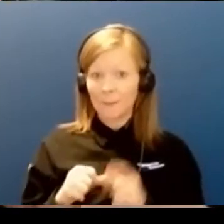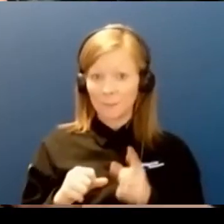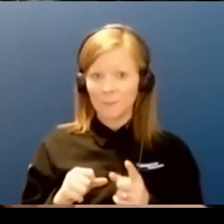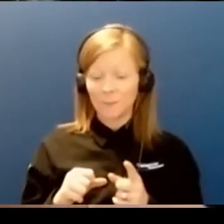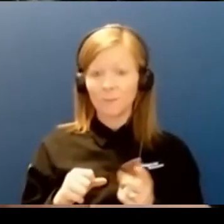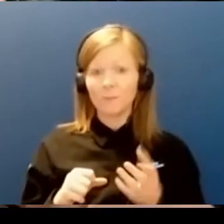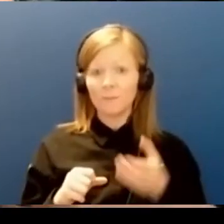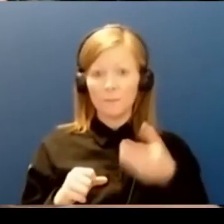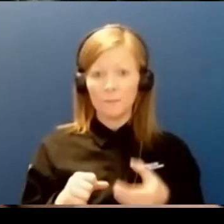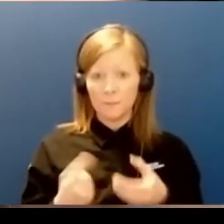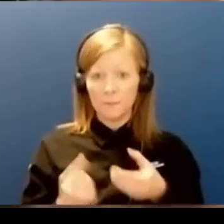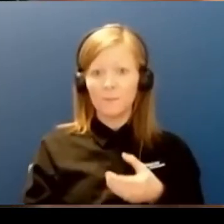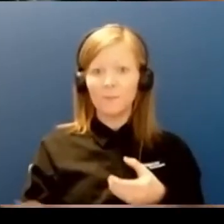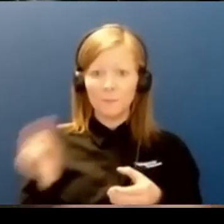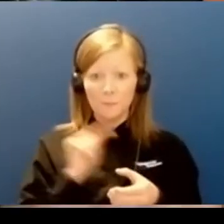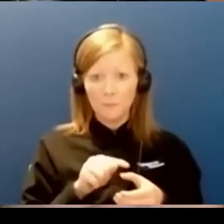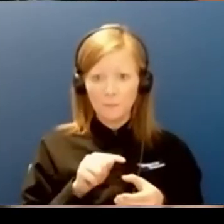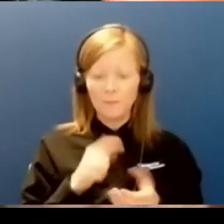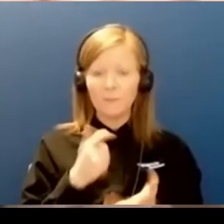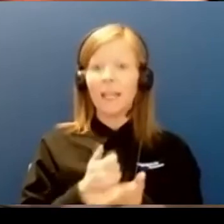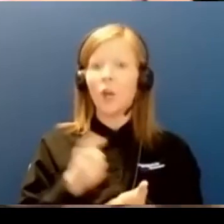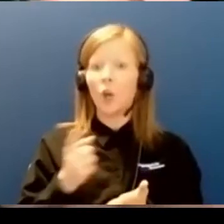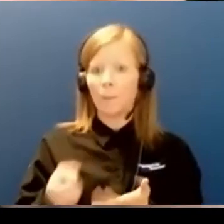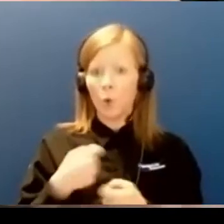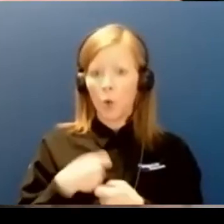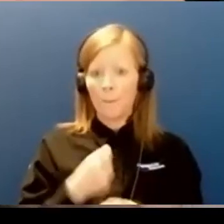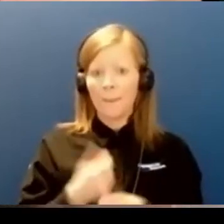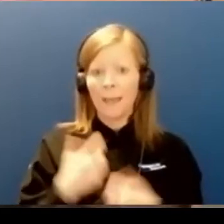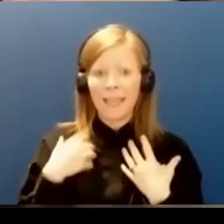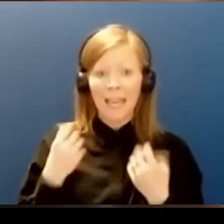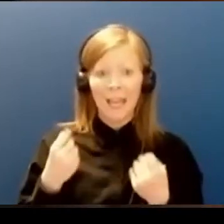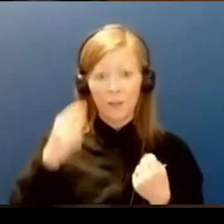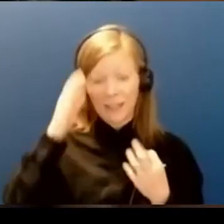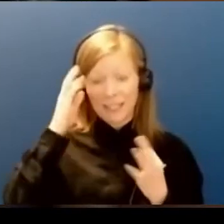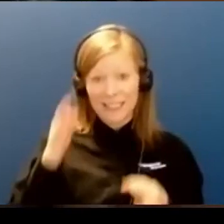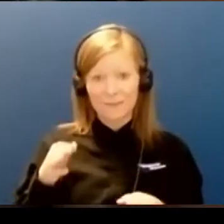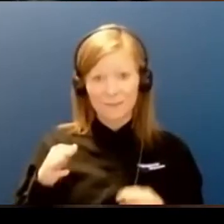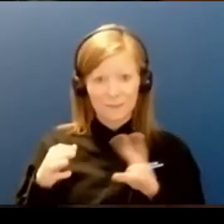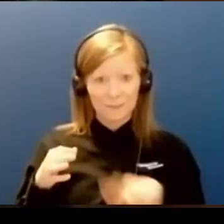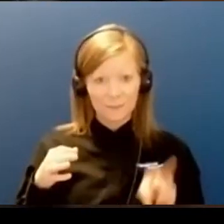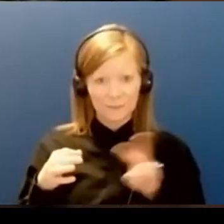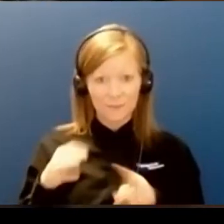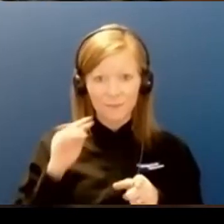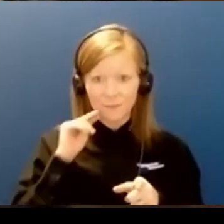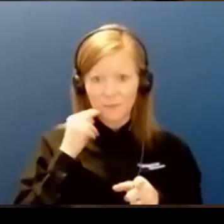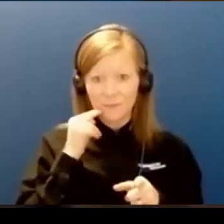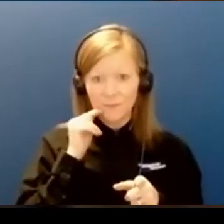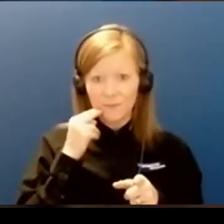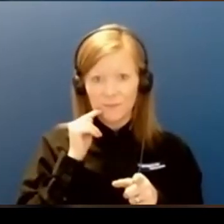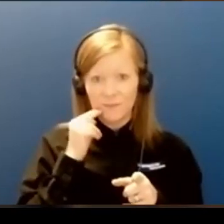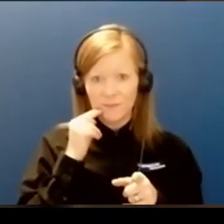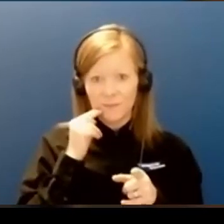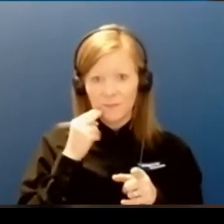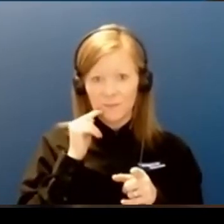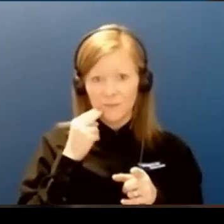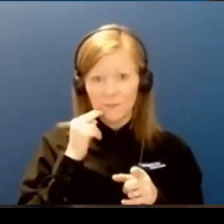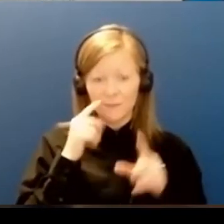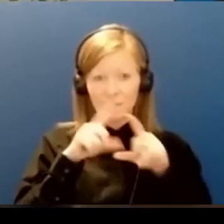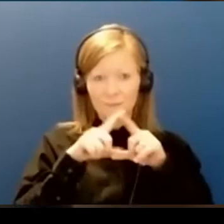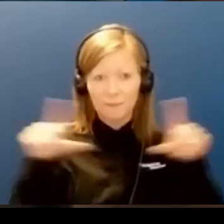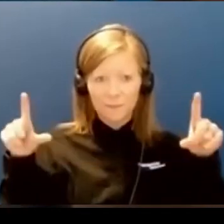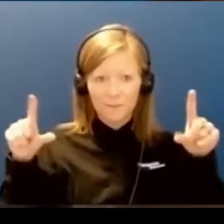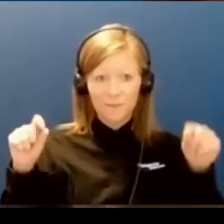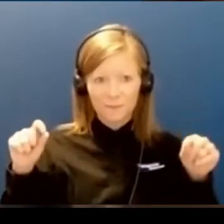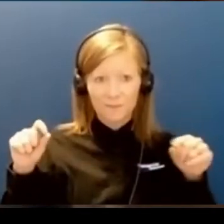information provided here that's going to help you to make those healthy decisions. The first is when we look at that nutrition facts